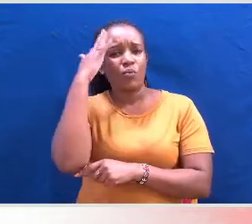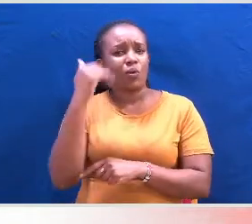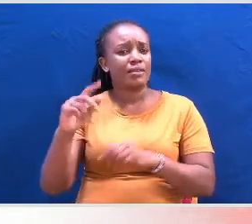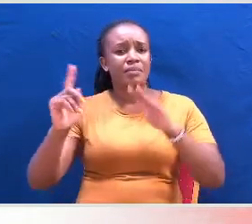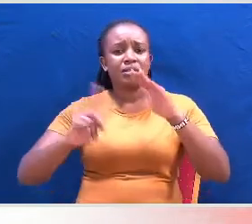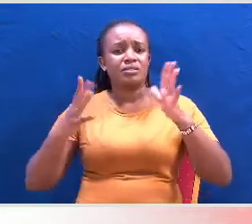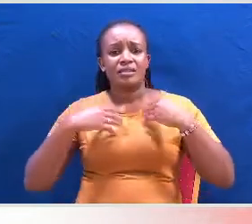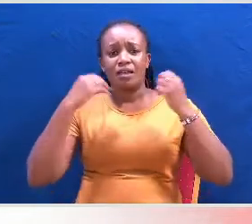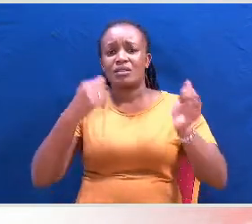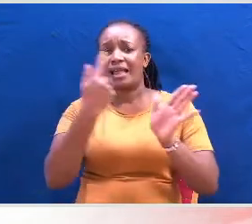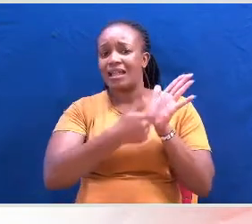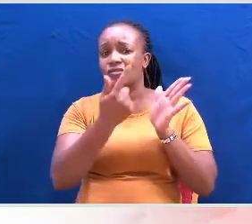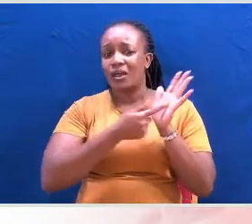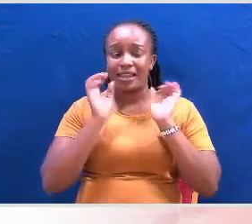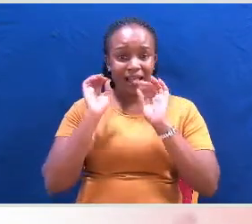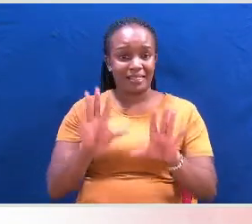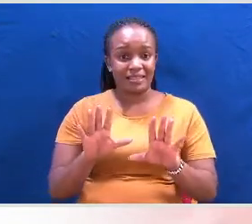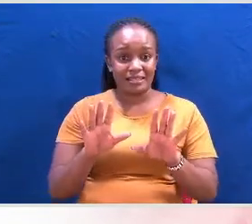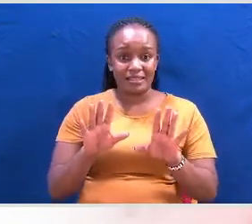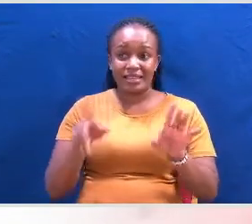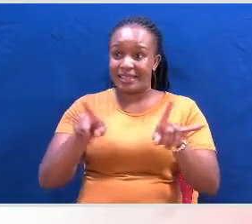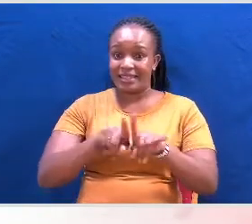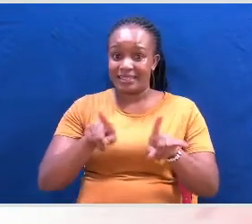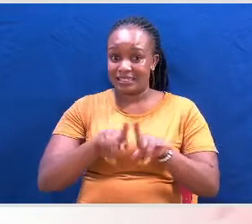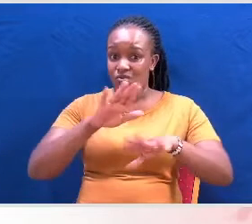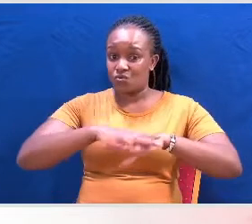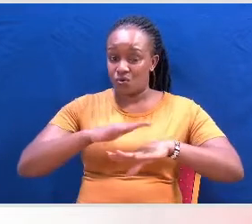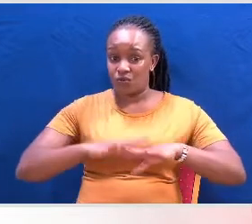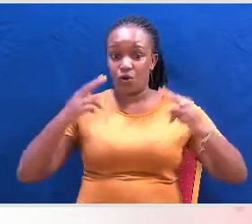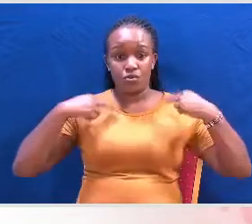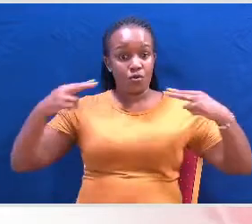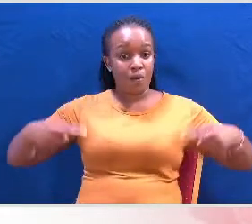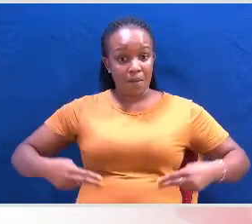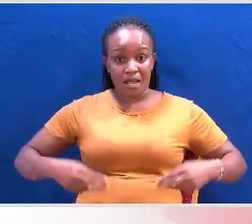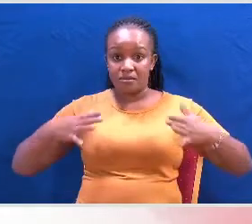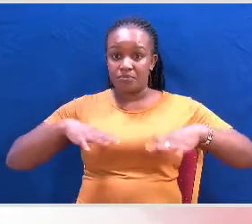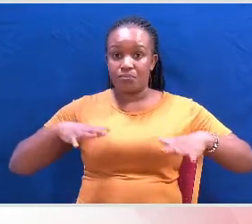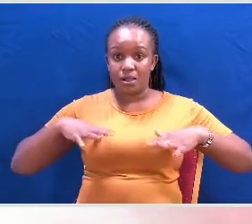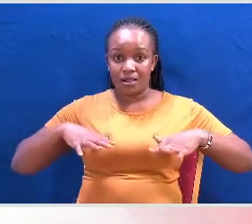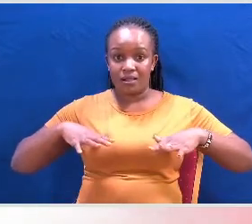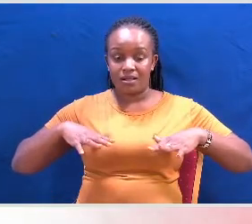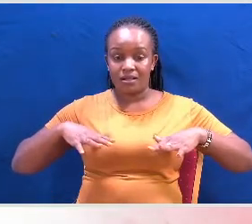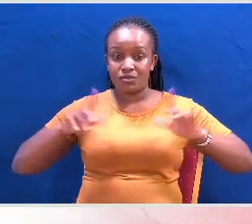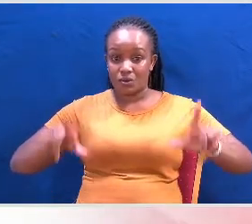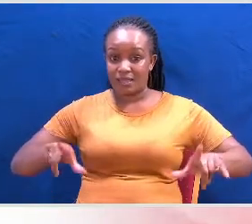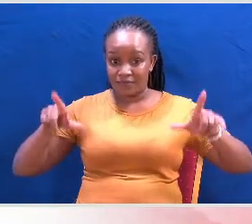Health has not condemned it as unfit for human habitation. We